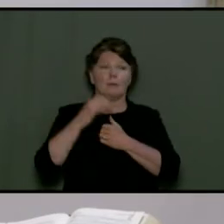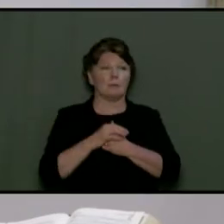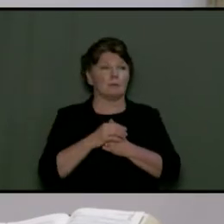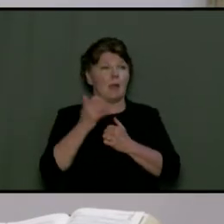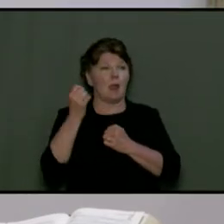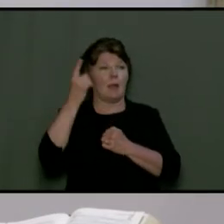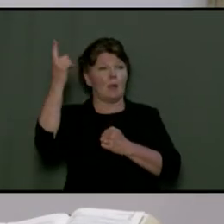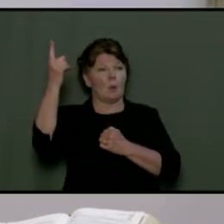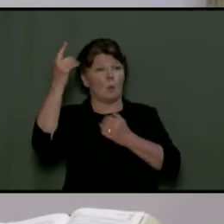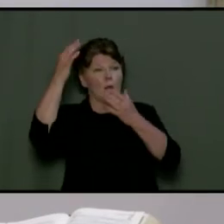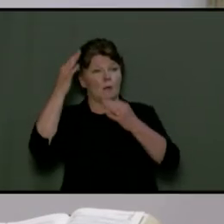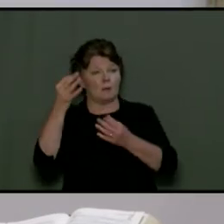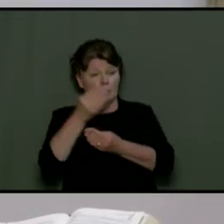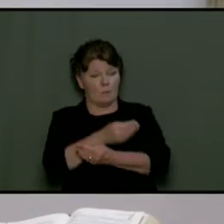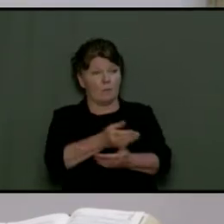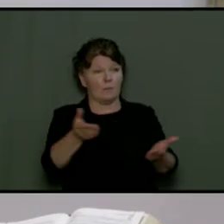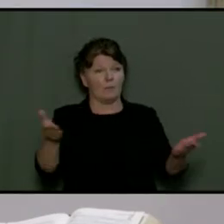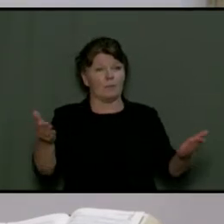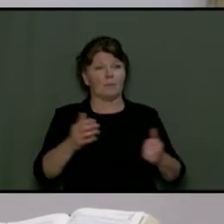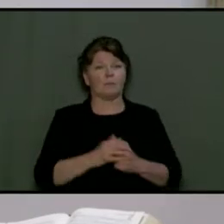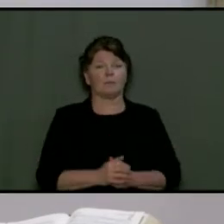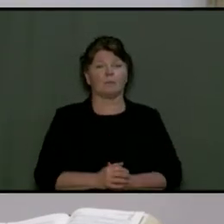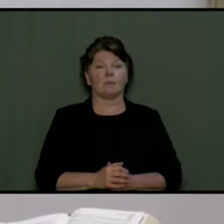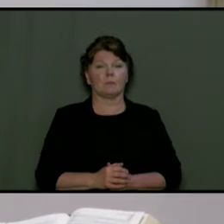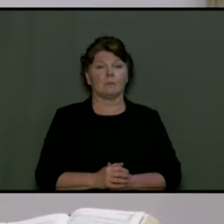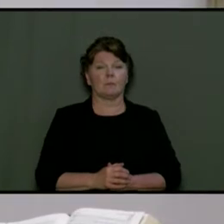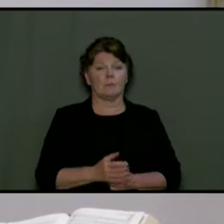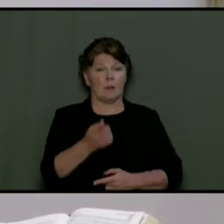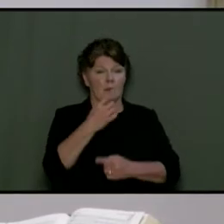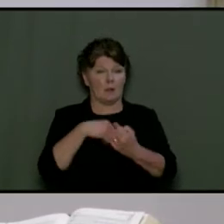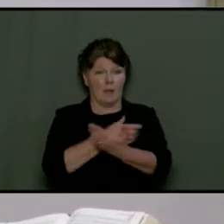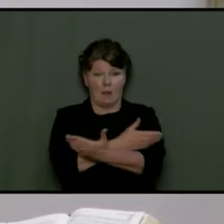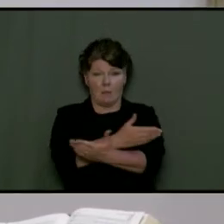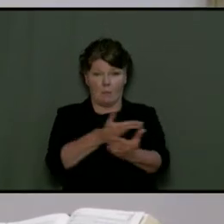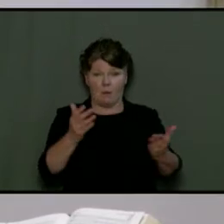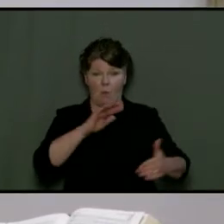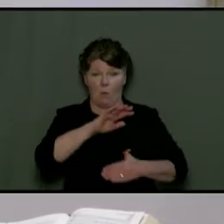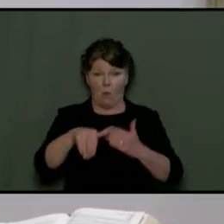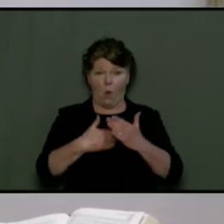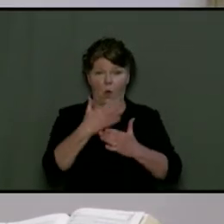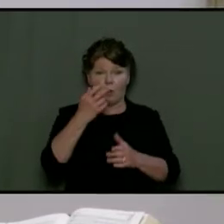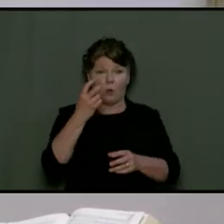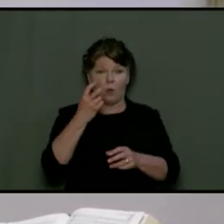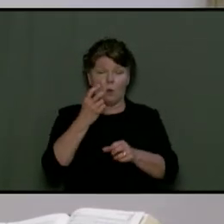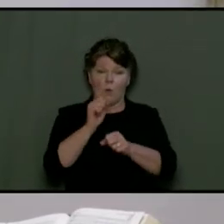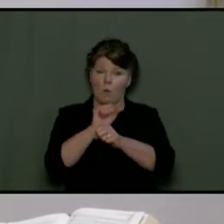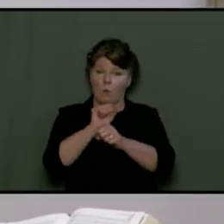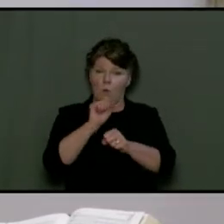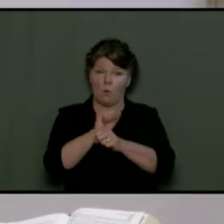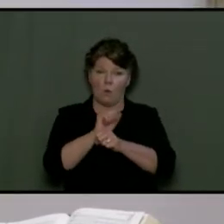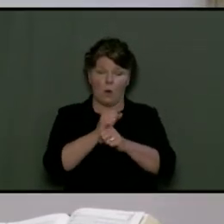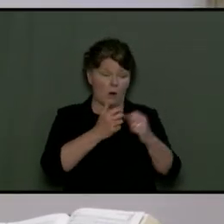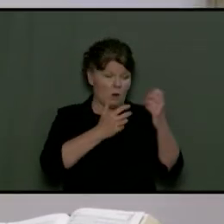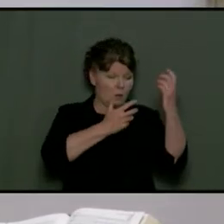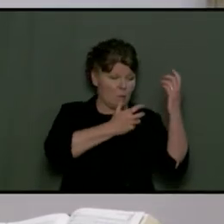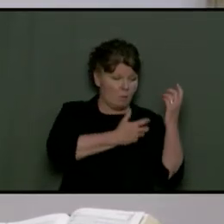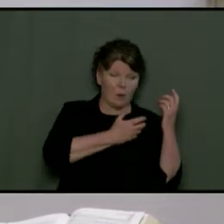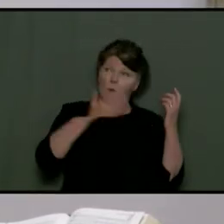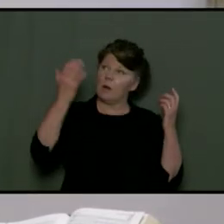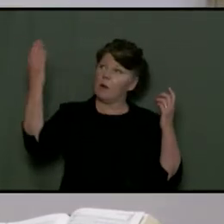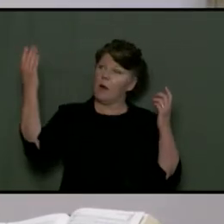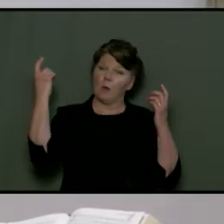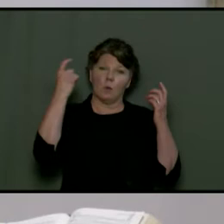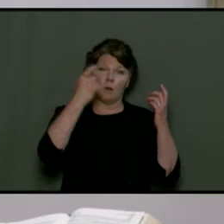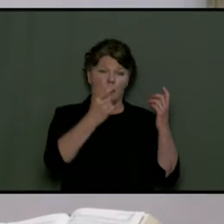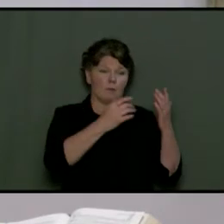chooses to reveal him. Come to me, all you who labor and are heavy laden, and I will give you